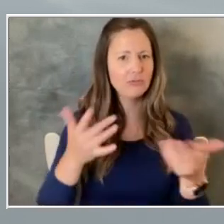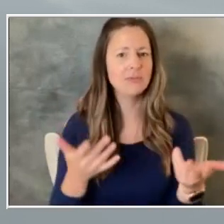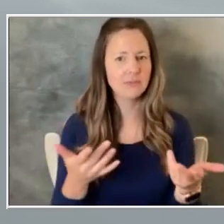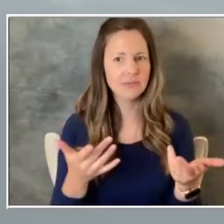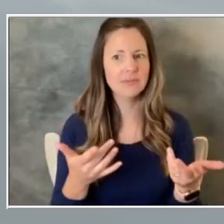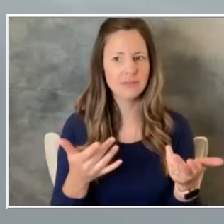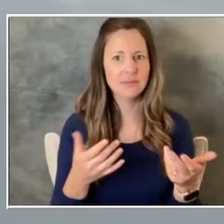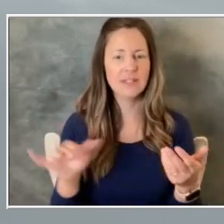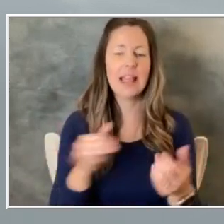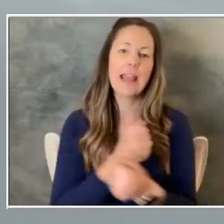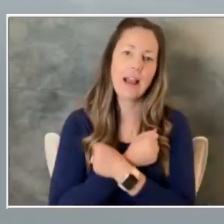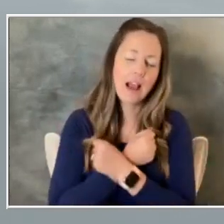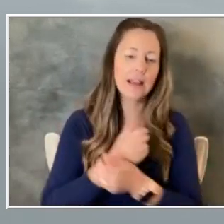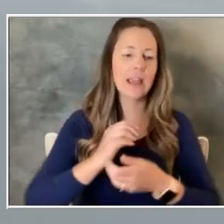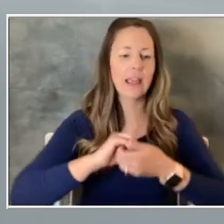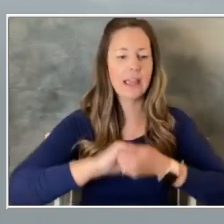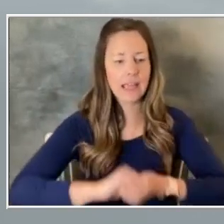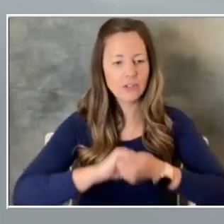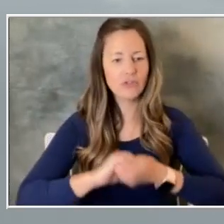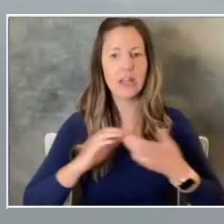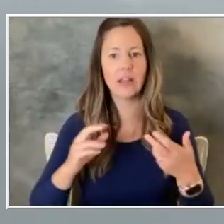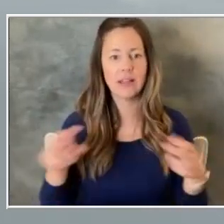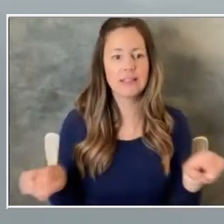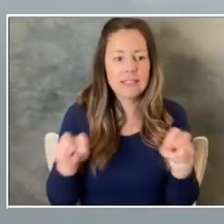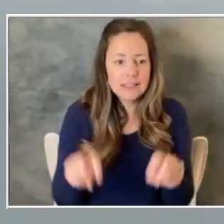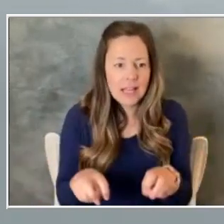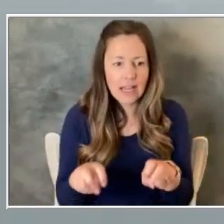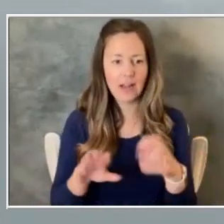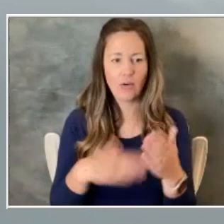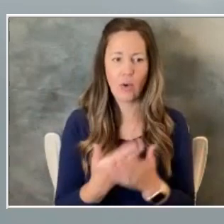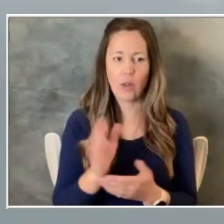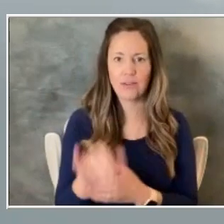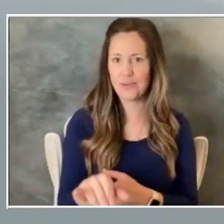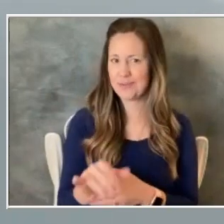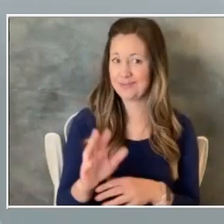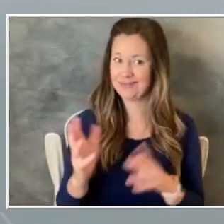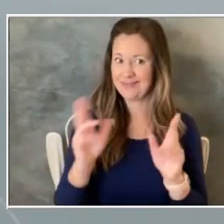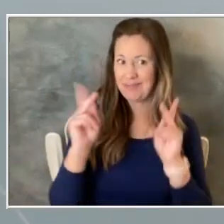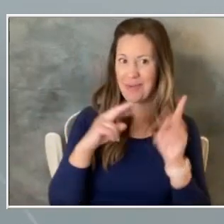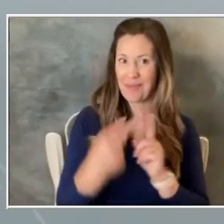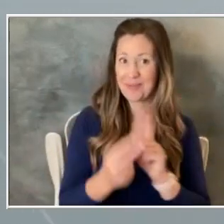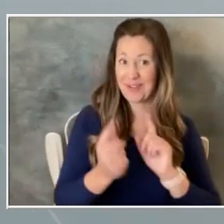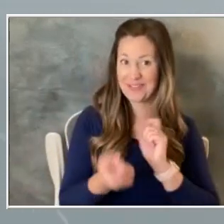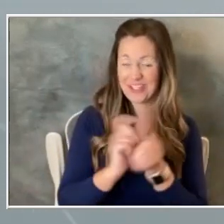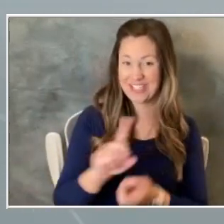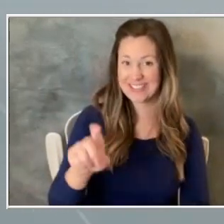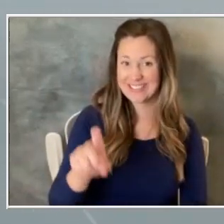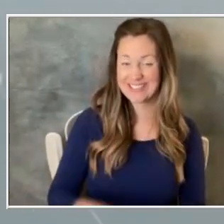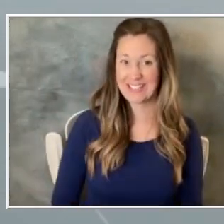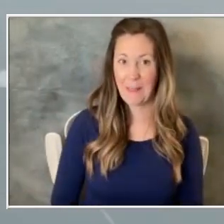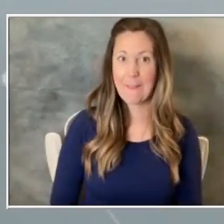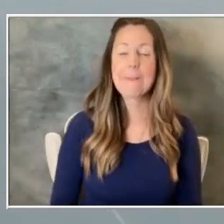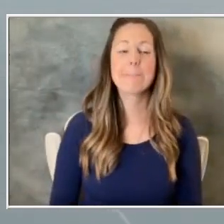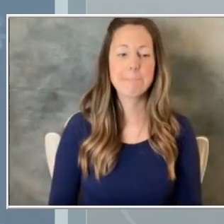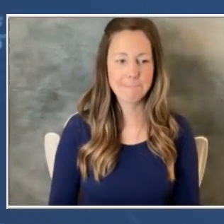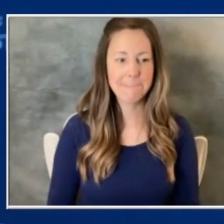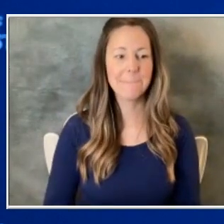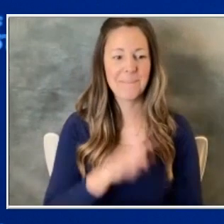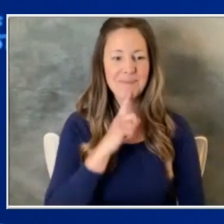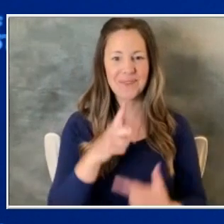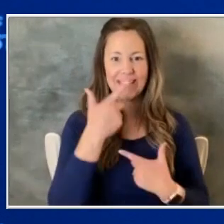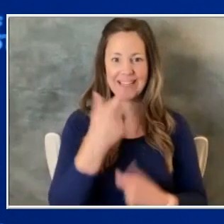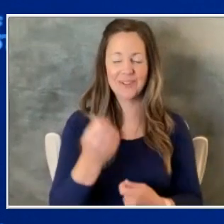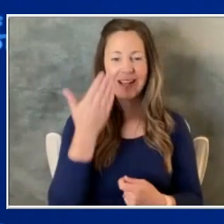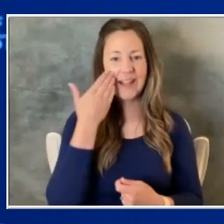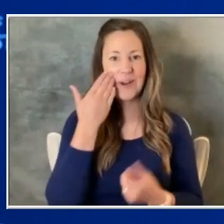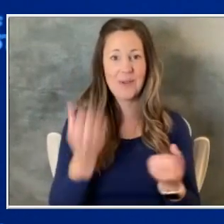and handshaking, sitting next to each other, all those things. What are you thinking of that? Yeah, this was really interesting. I know a lot of us,